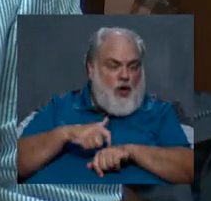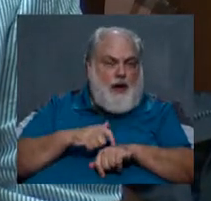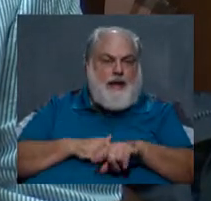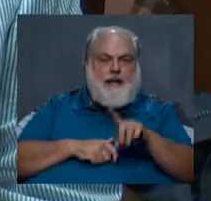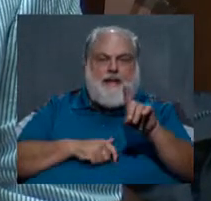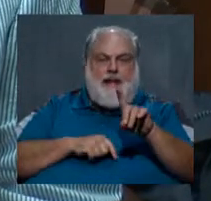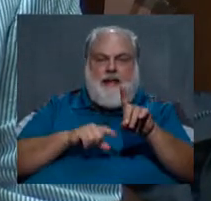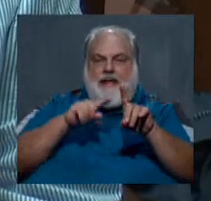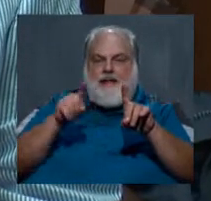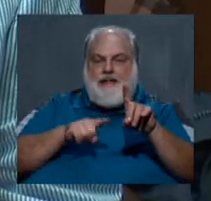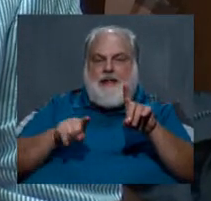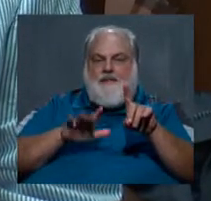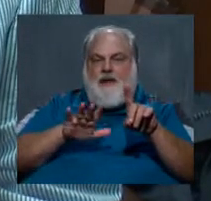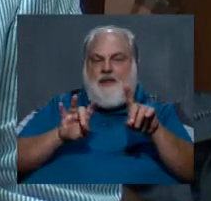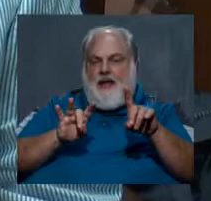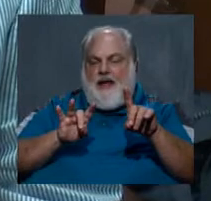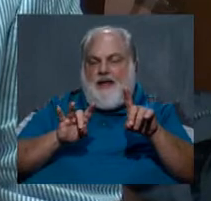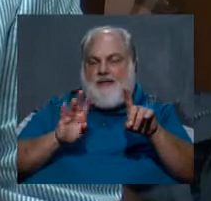number